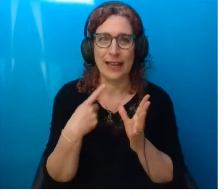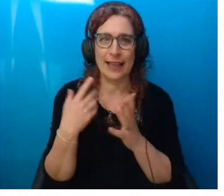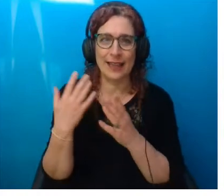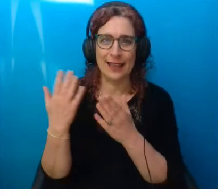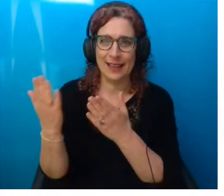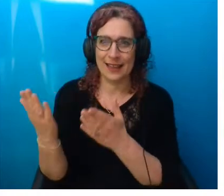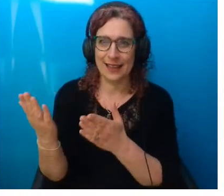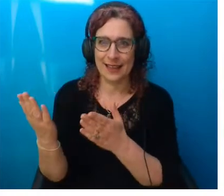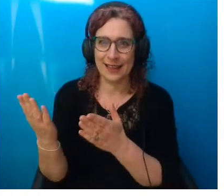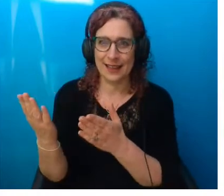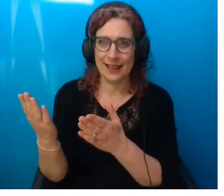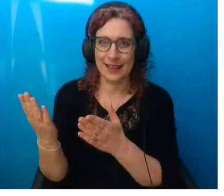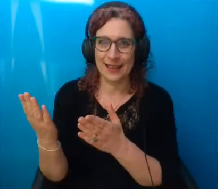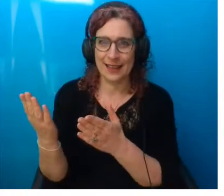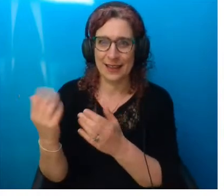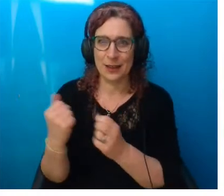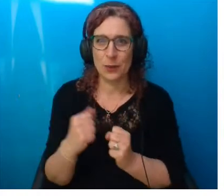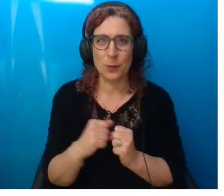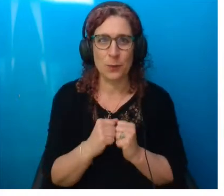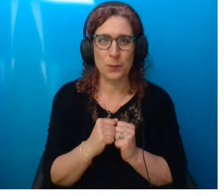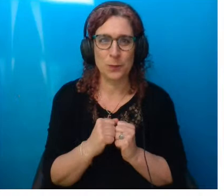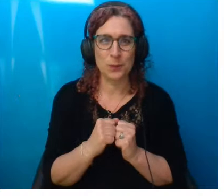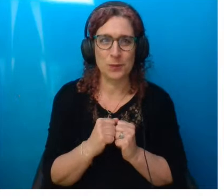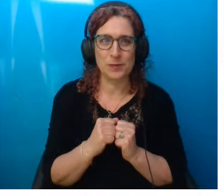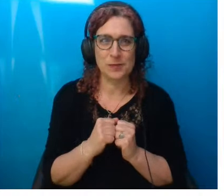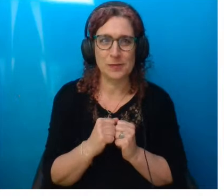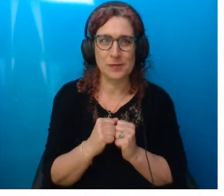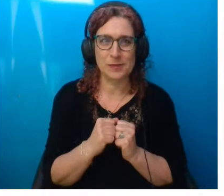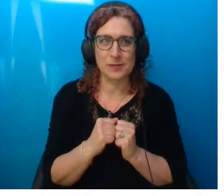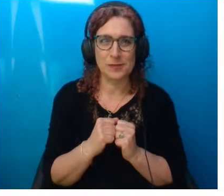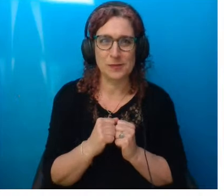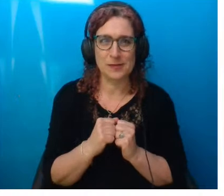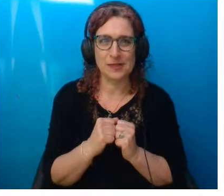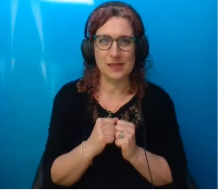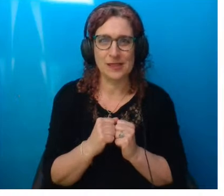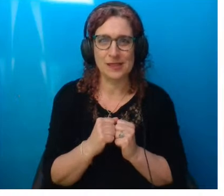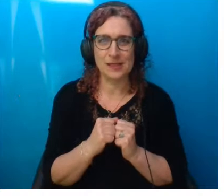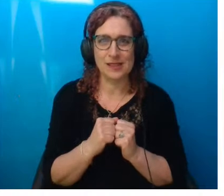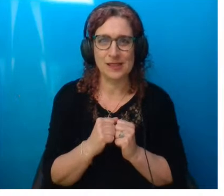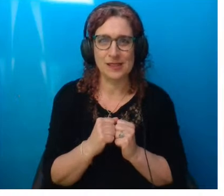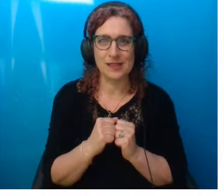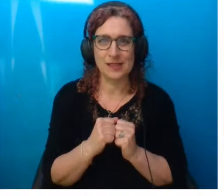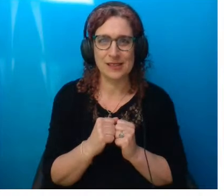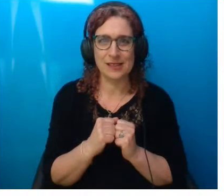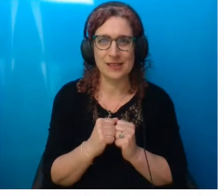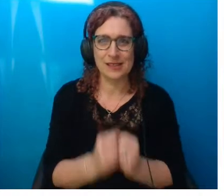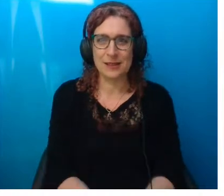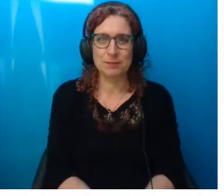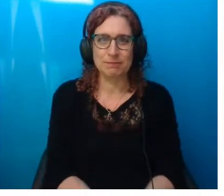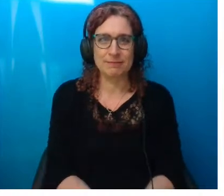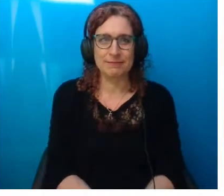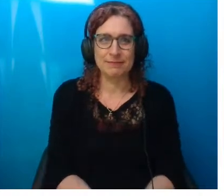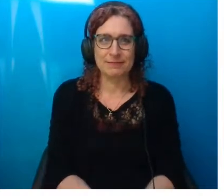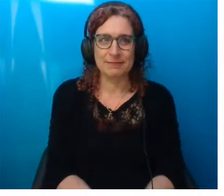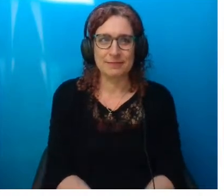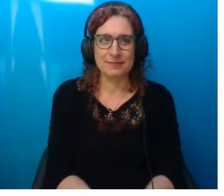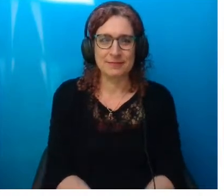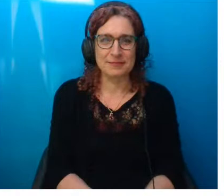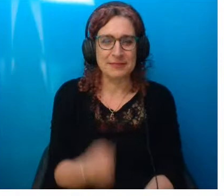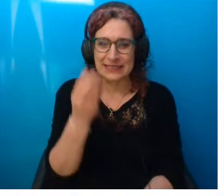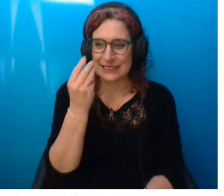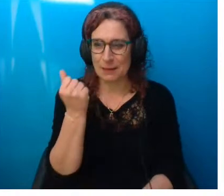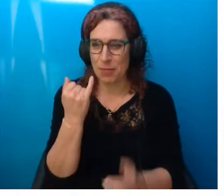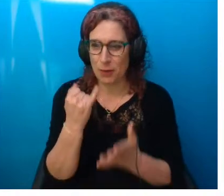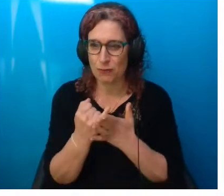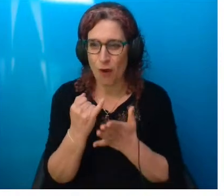Hello, everybody. And welcome everybody on this fantastically sunny afternoon. Hello and welcome back to part 2 of our master